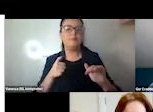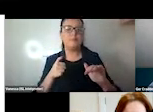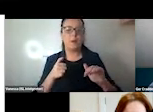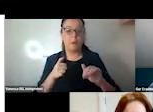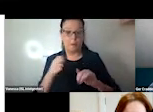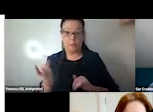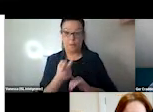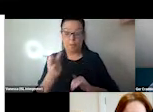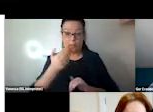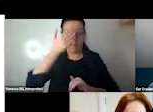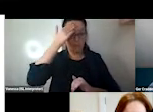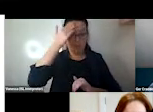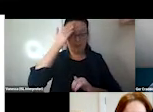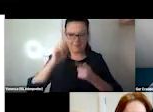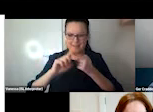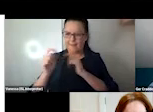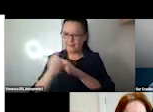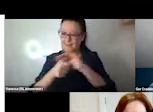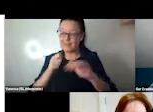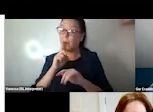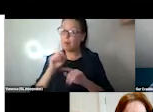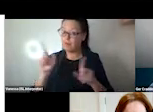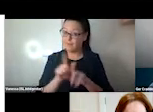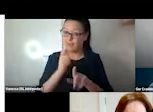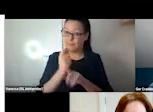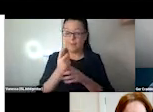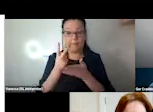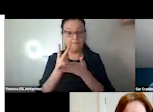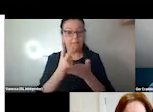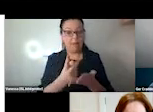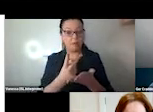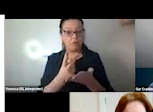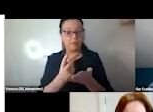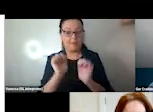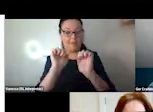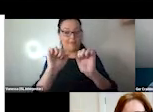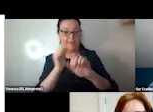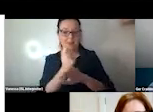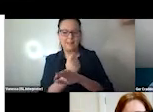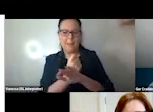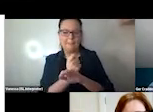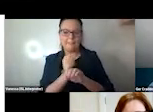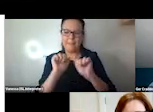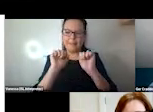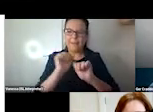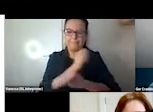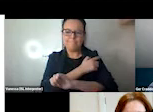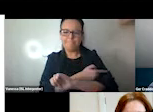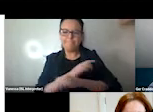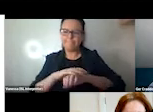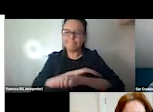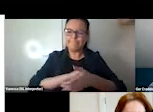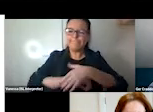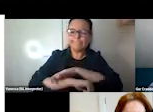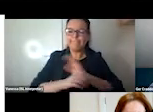knowledge and expertise, but also voluntary time and energy over the last 4 to 5 years